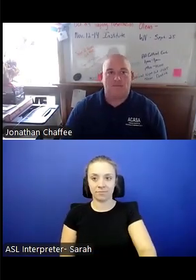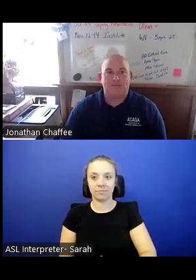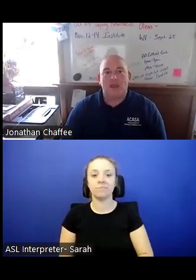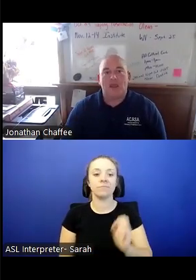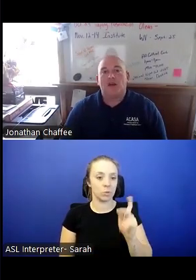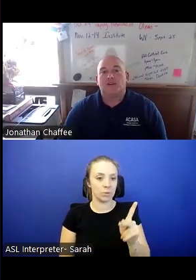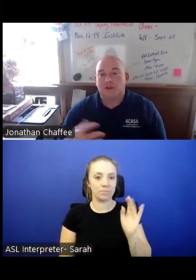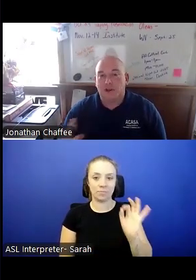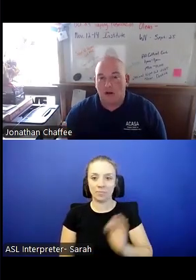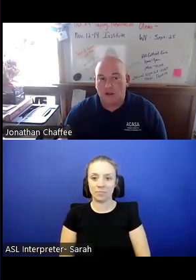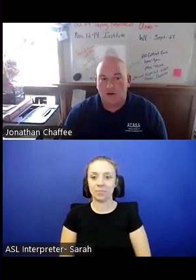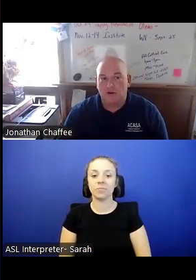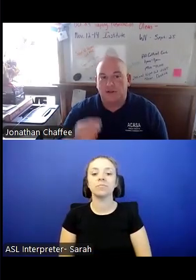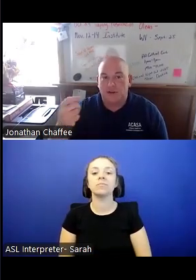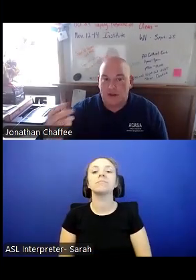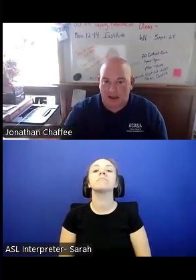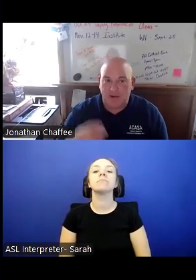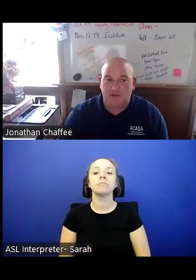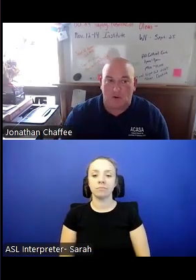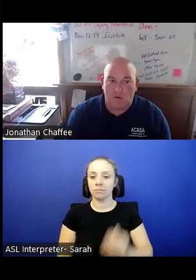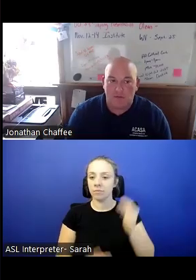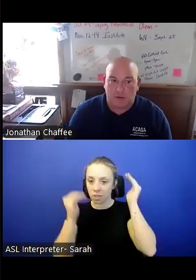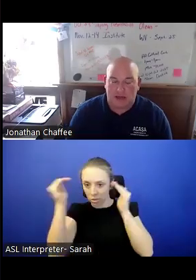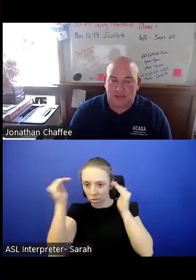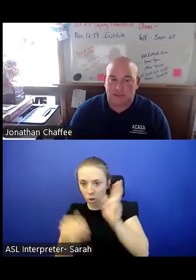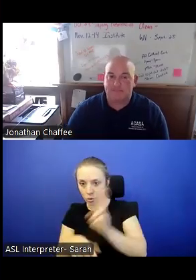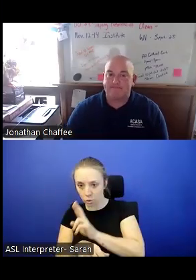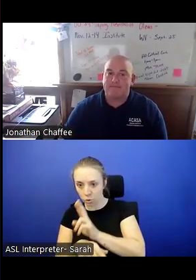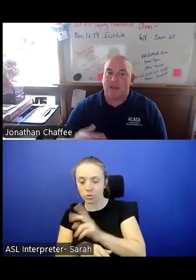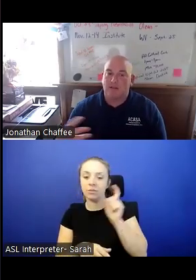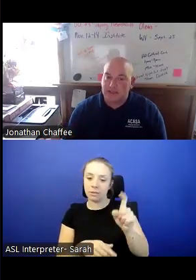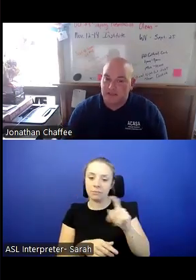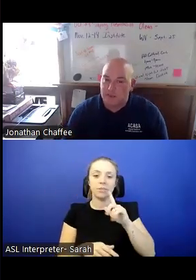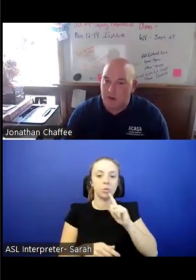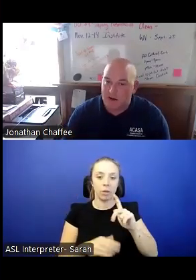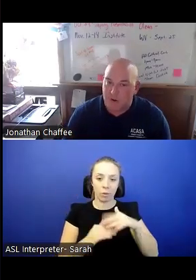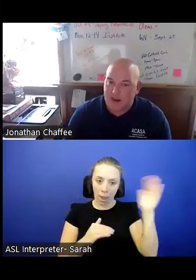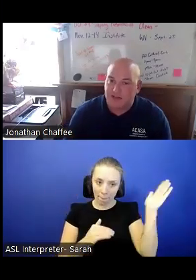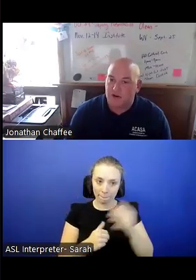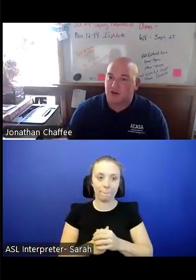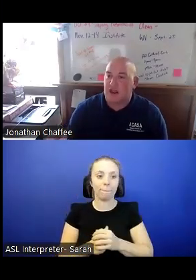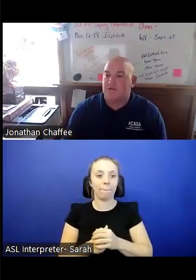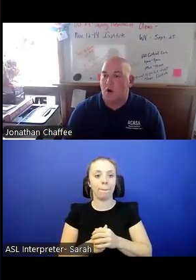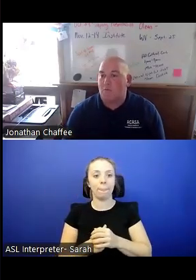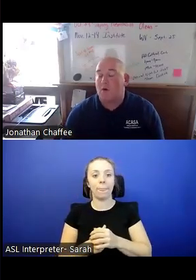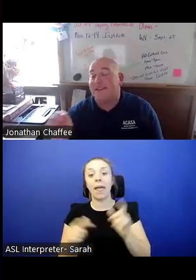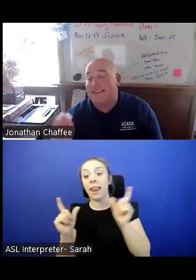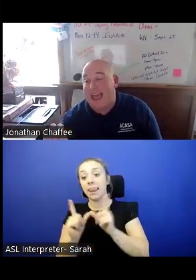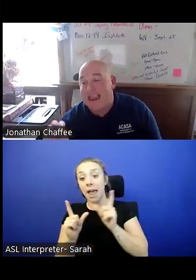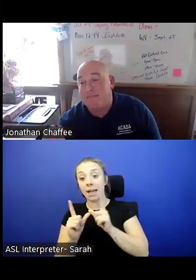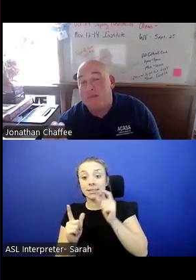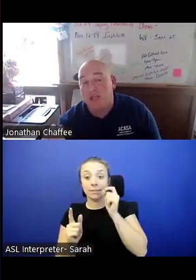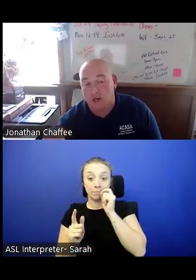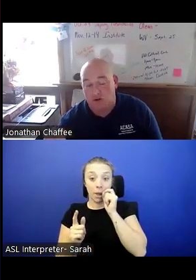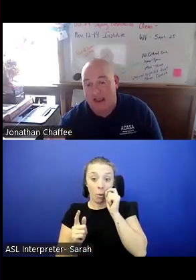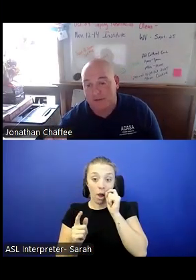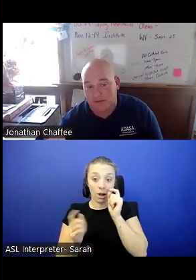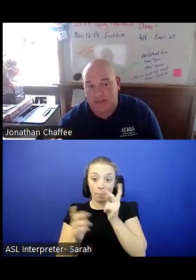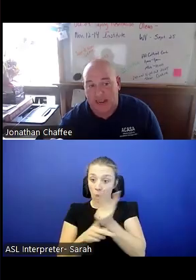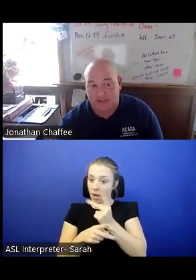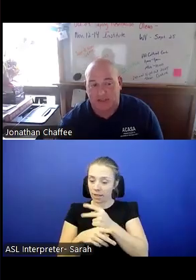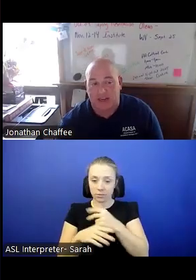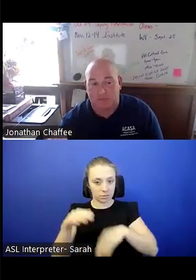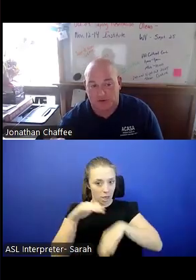we go. So adult use, you have to be 21 plus. Licensed marijuana products in New York should have no more than 10 milligrams